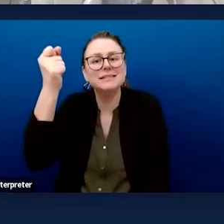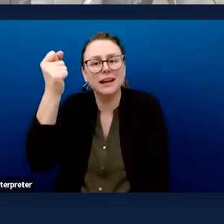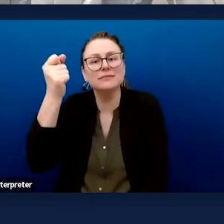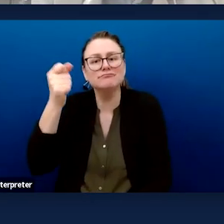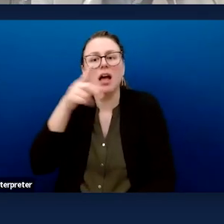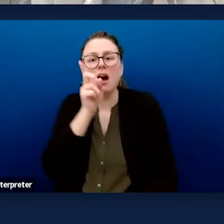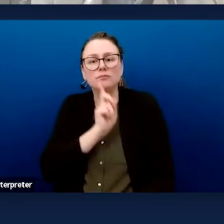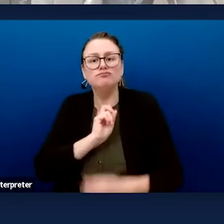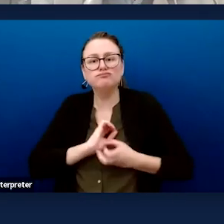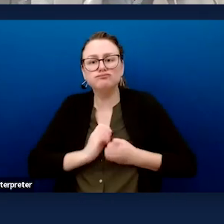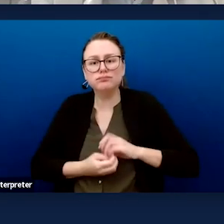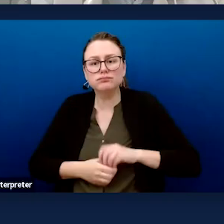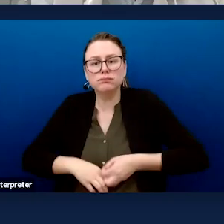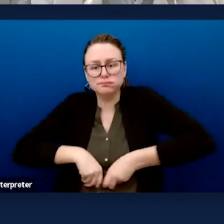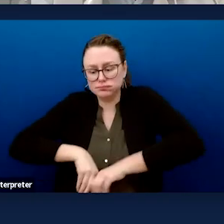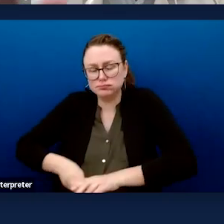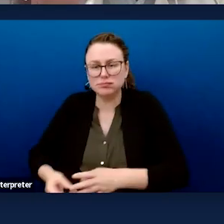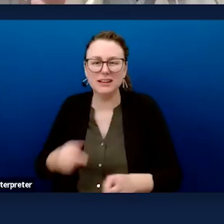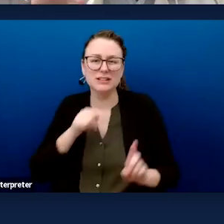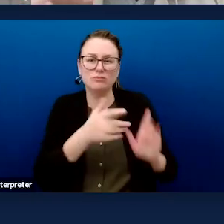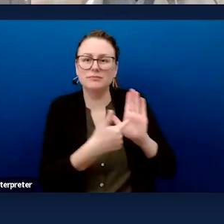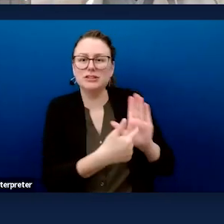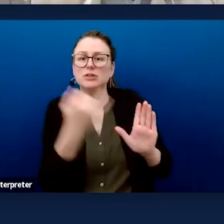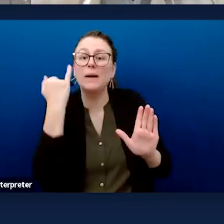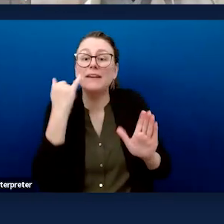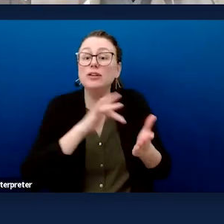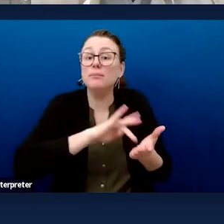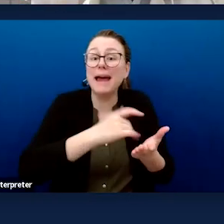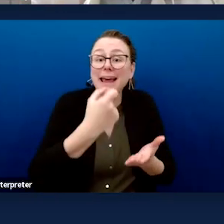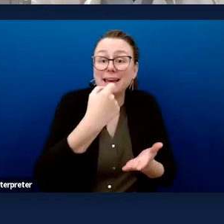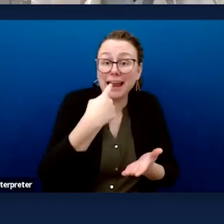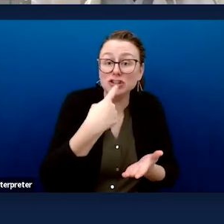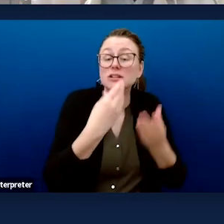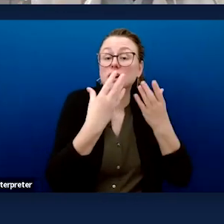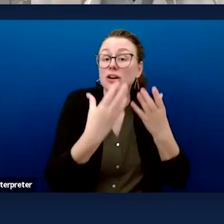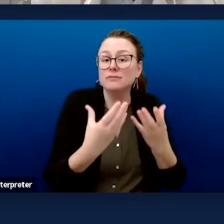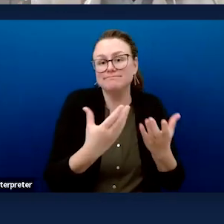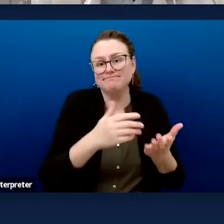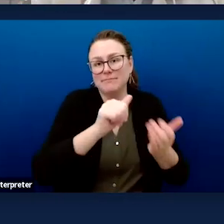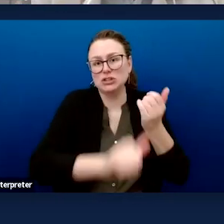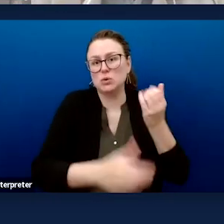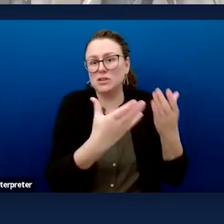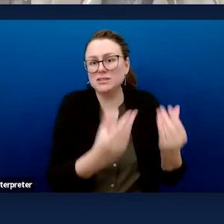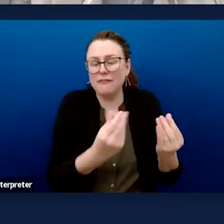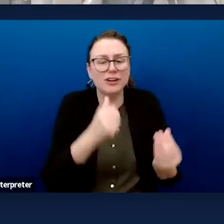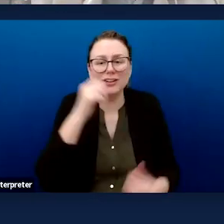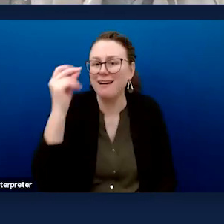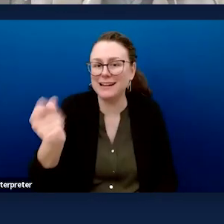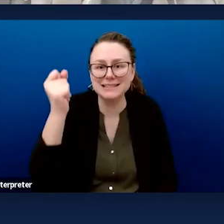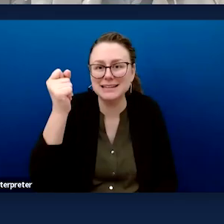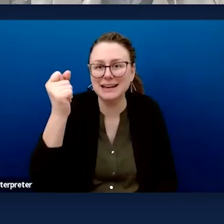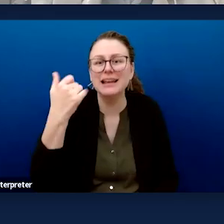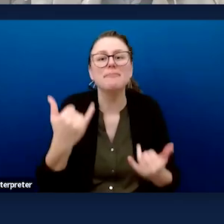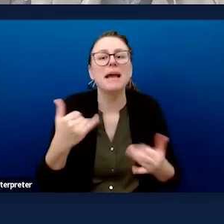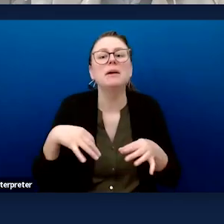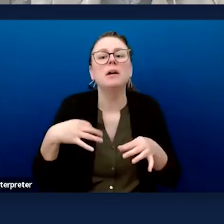things are going to just take longer to get through your system. So if you take a stool softener one day, it might not soften your stool for another couple days, and you don't want to